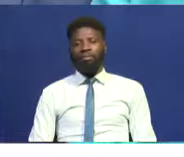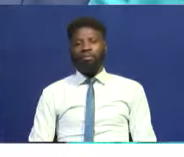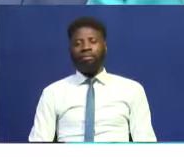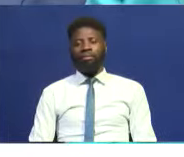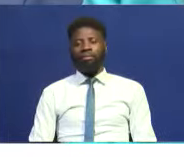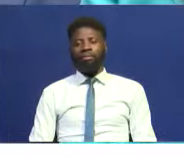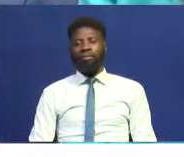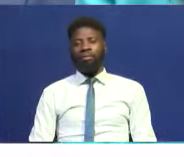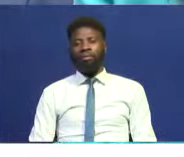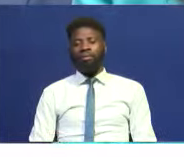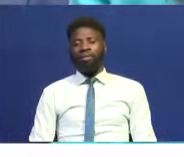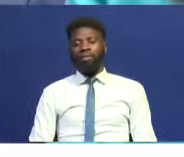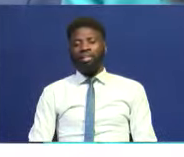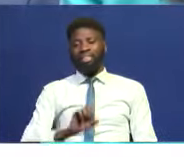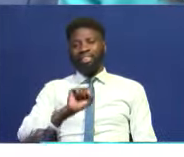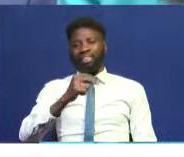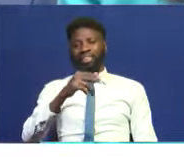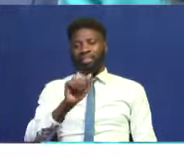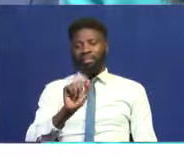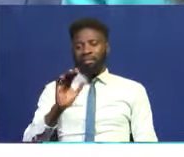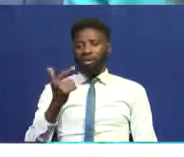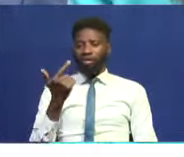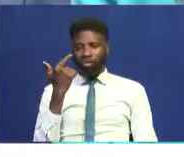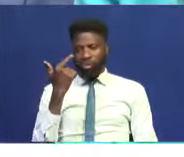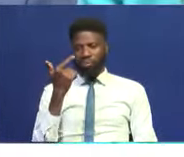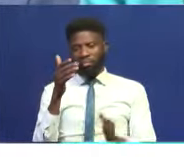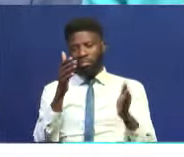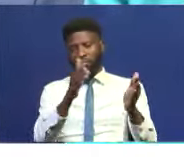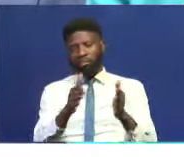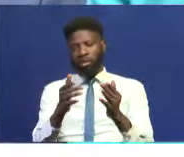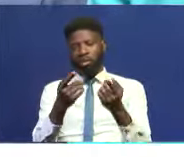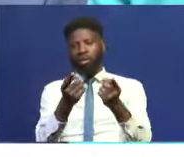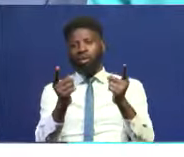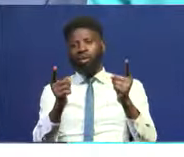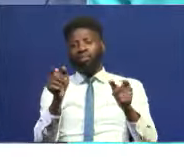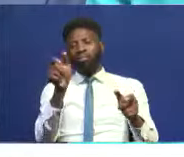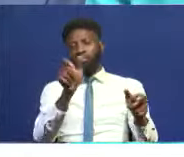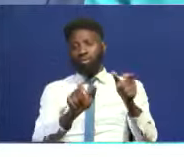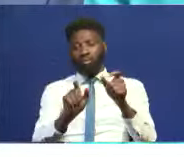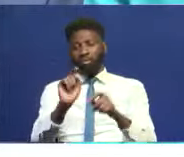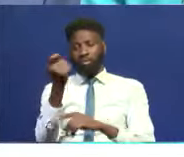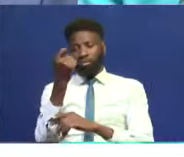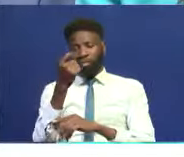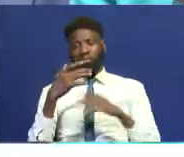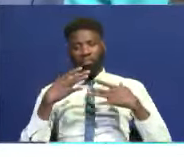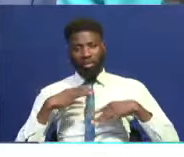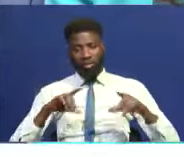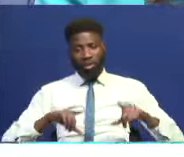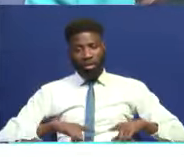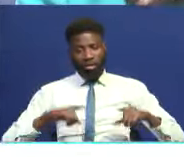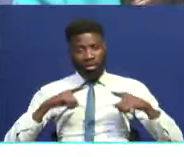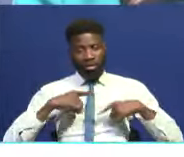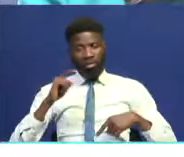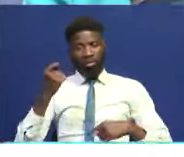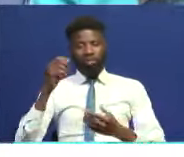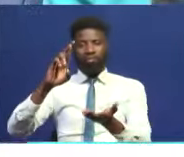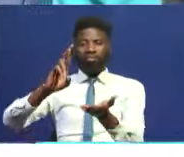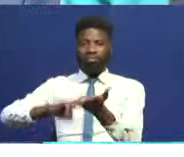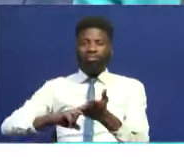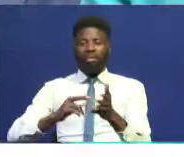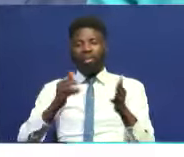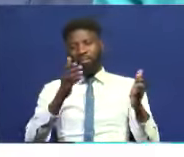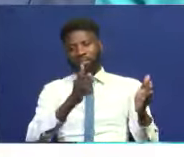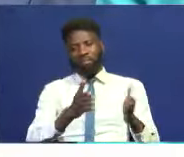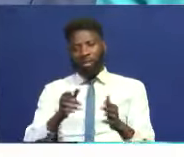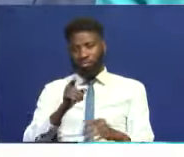fresh registration of all Kenyans and persons resident in Kenya in preparation for the rollout of the Social